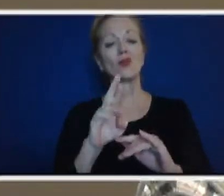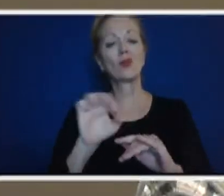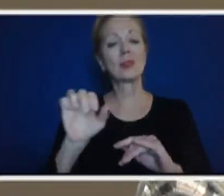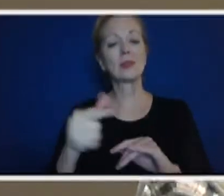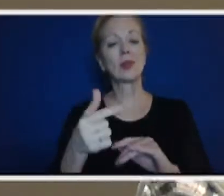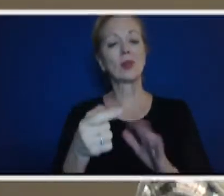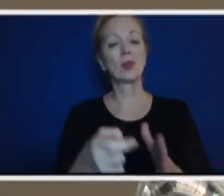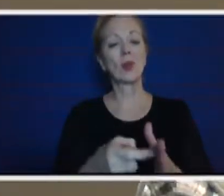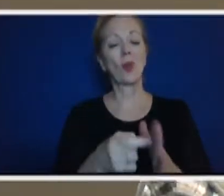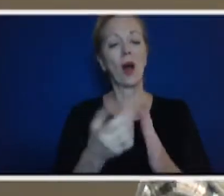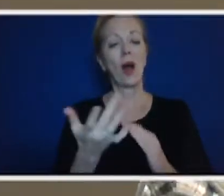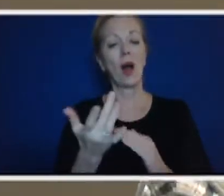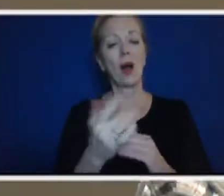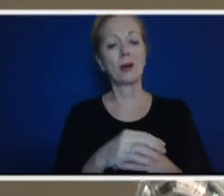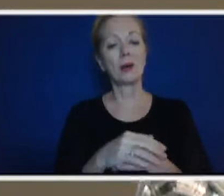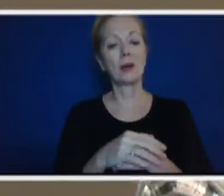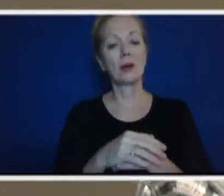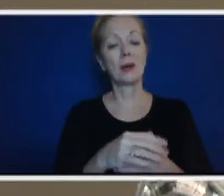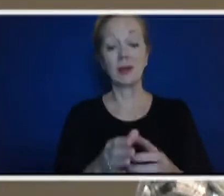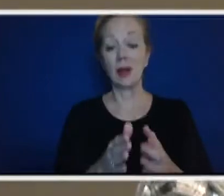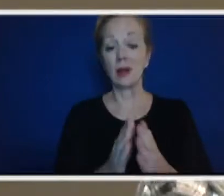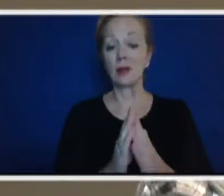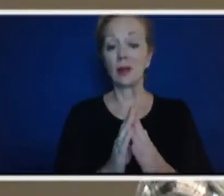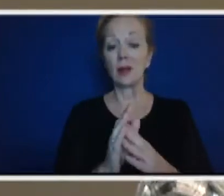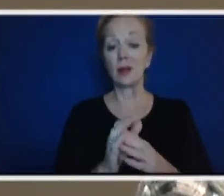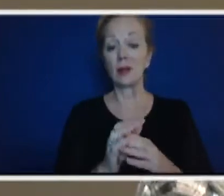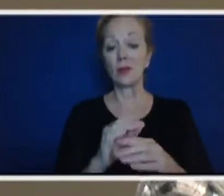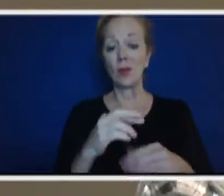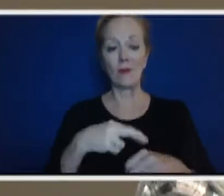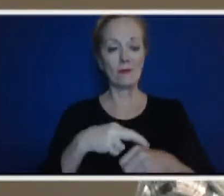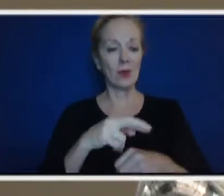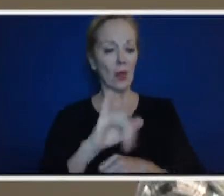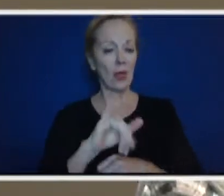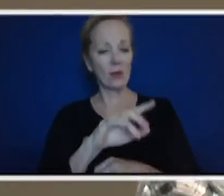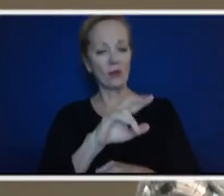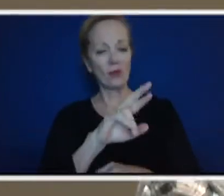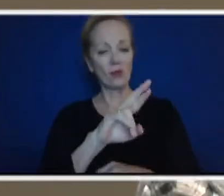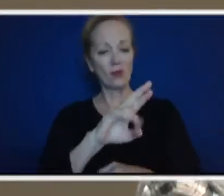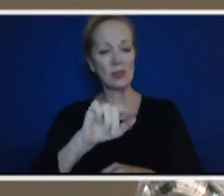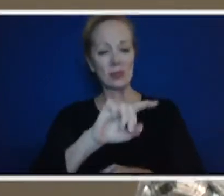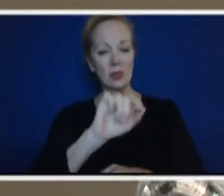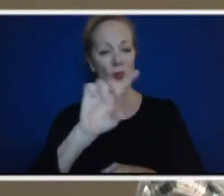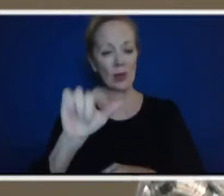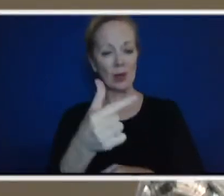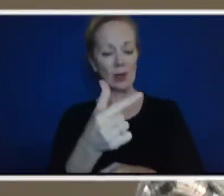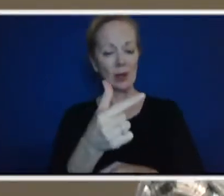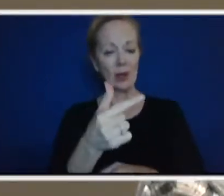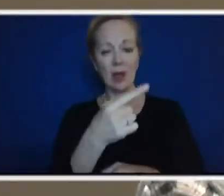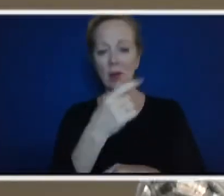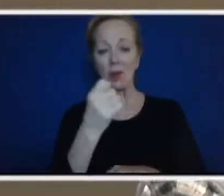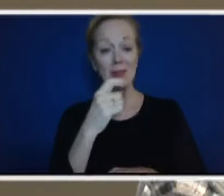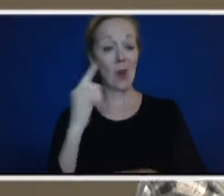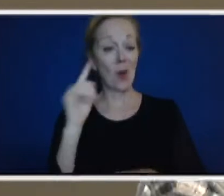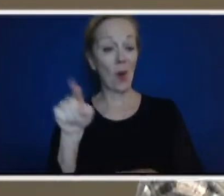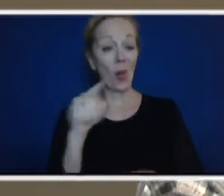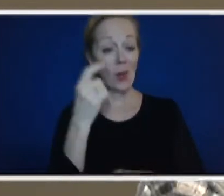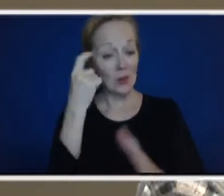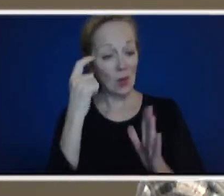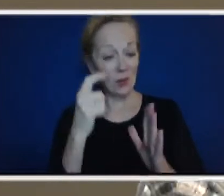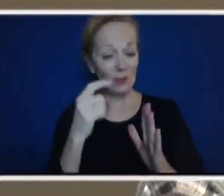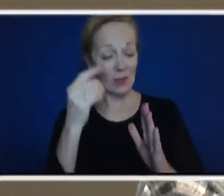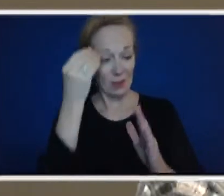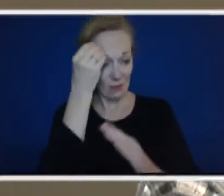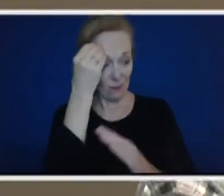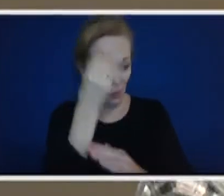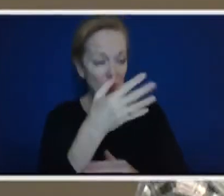And they had asked for a deferral of this rezoning because they were only notified last week